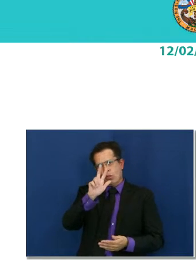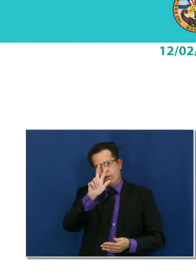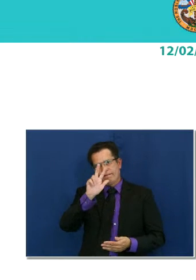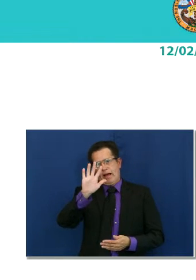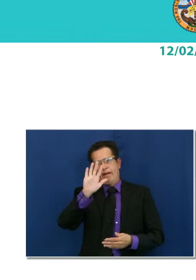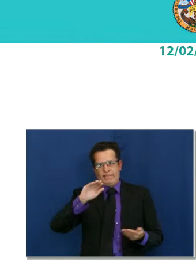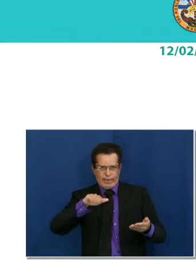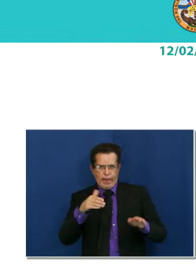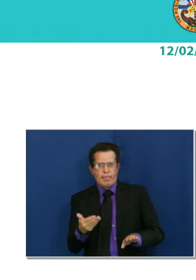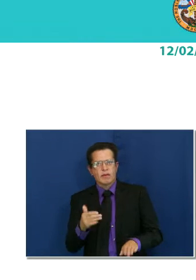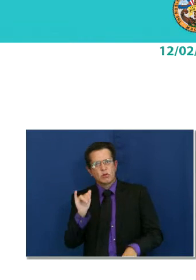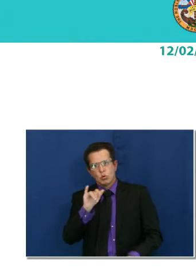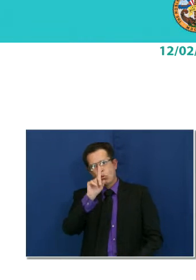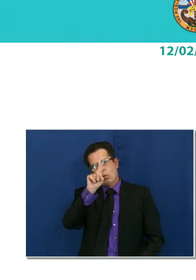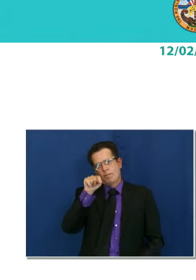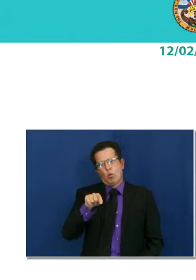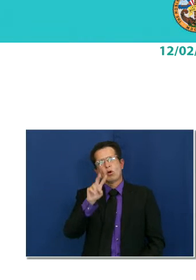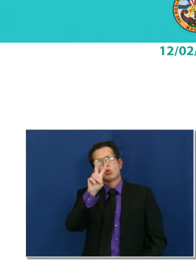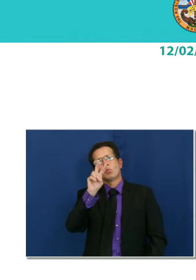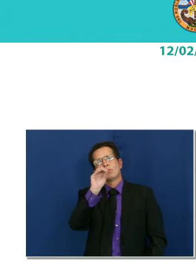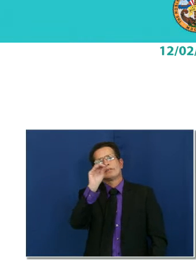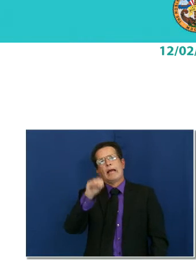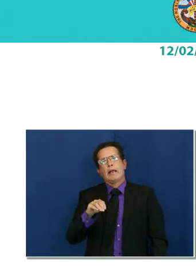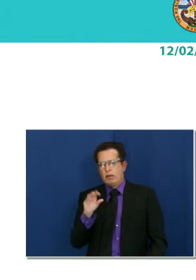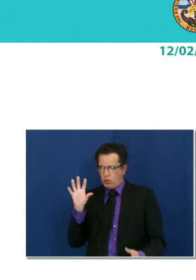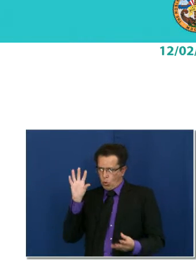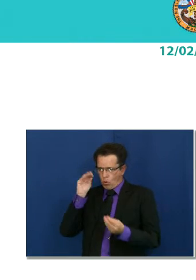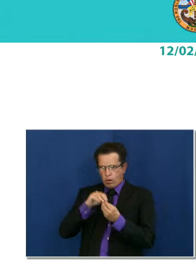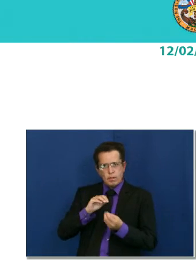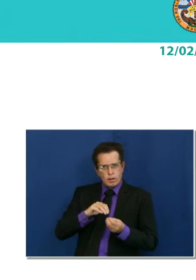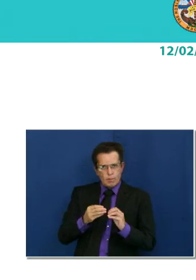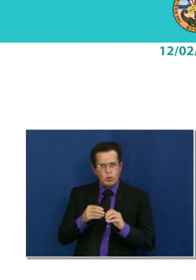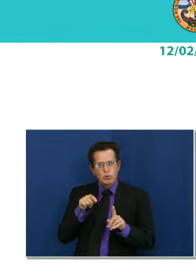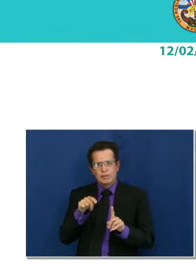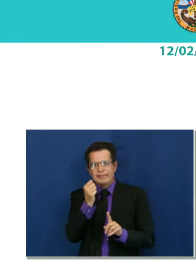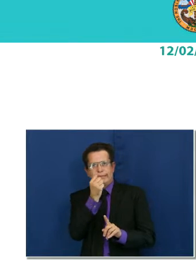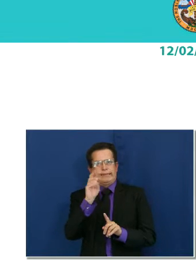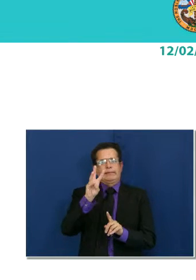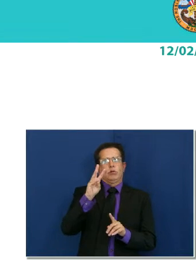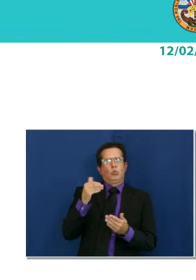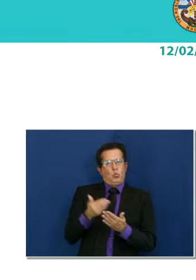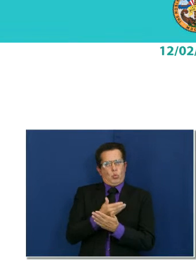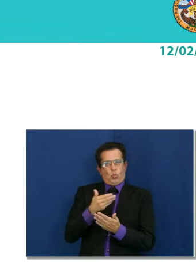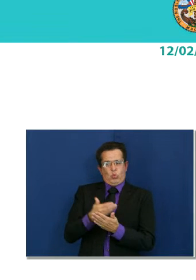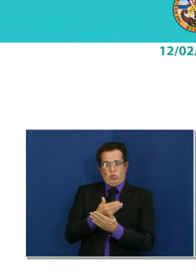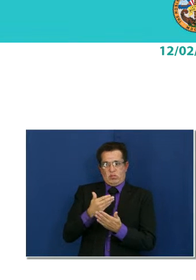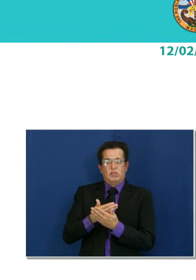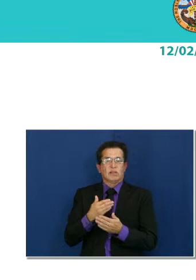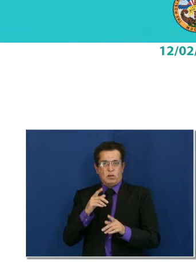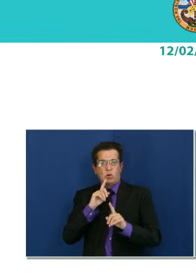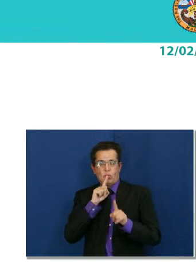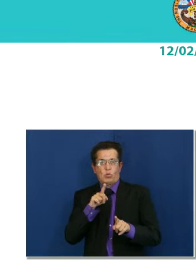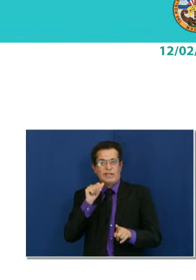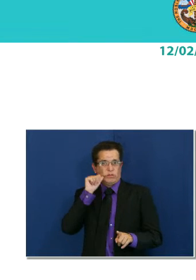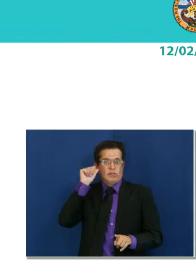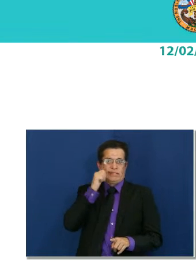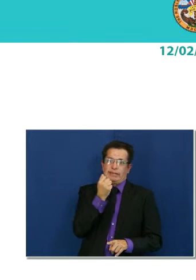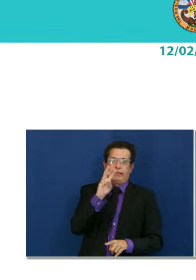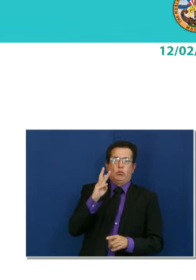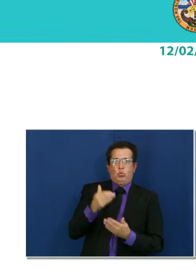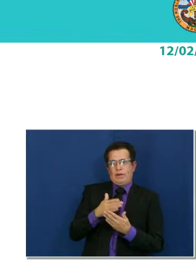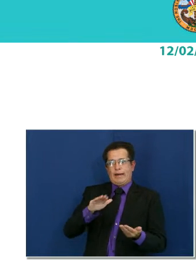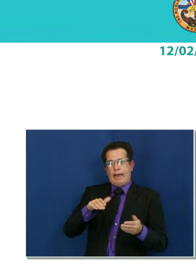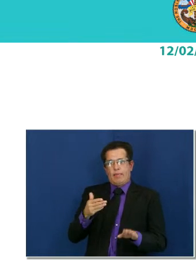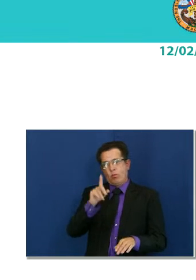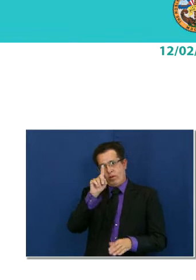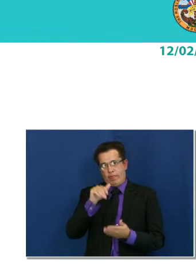1,035 deaths, or 1.2%. of the total number of cases, with 16 new deaths reported since yesterday. Of the